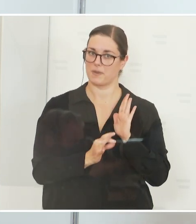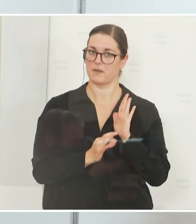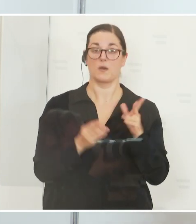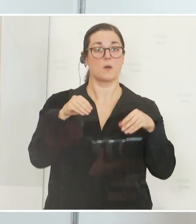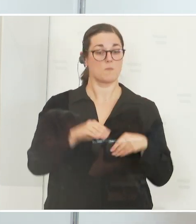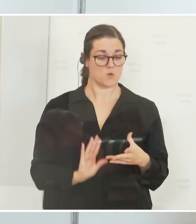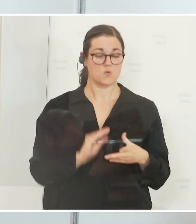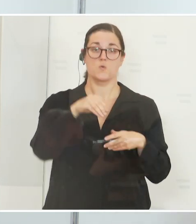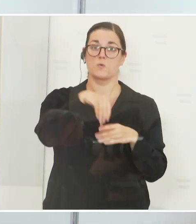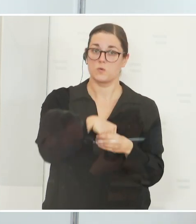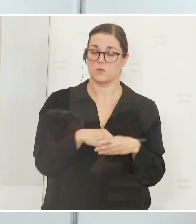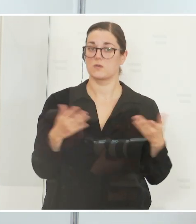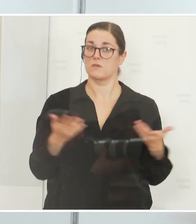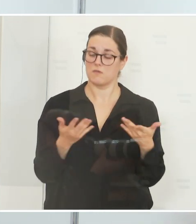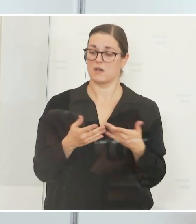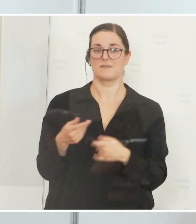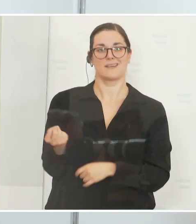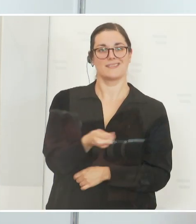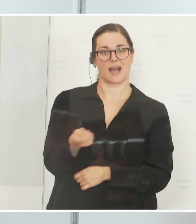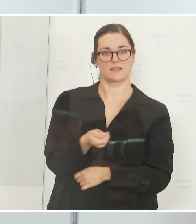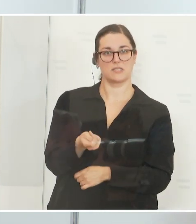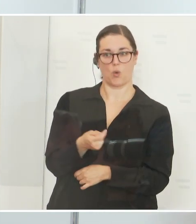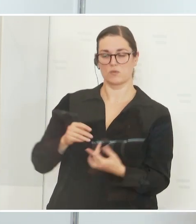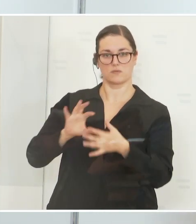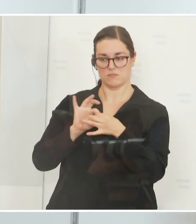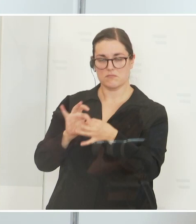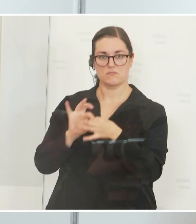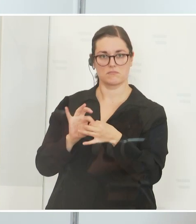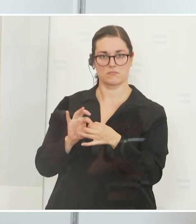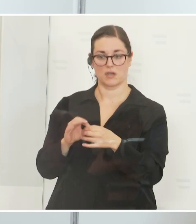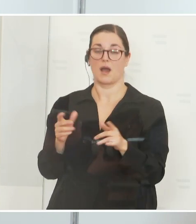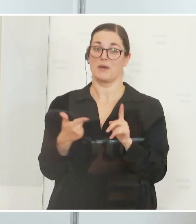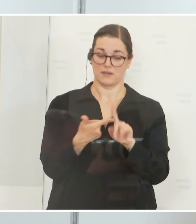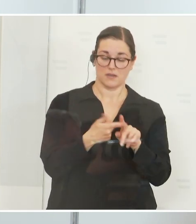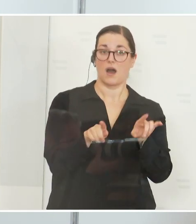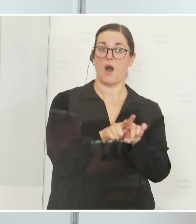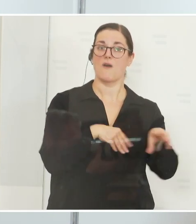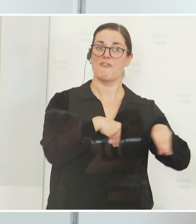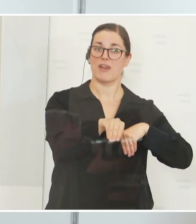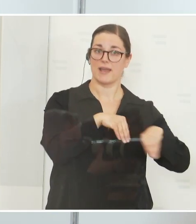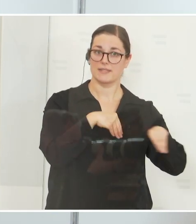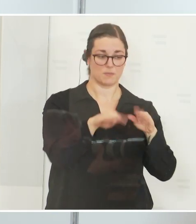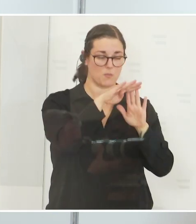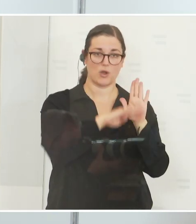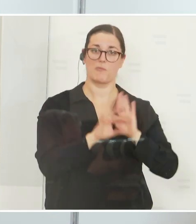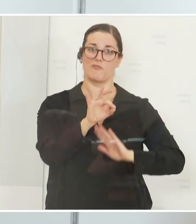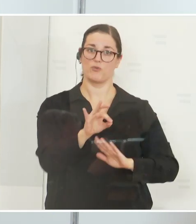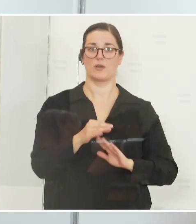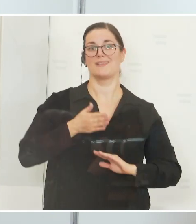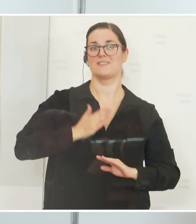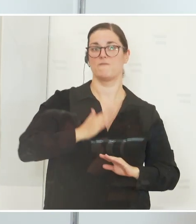a comprehensive sanction policy on the one hand and flexible program of assistance for civil